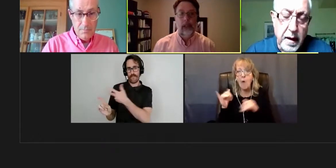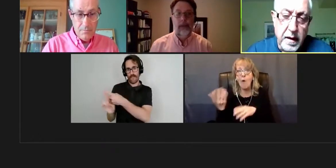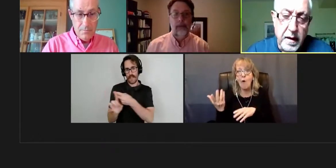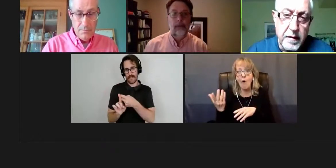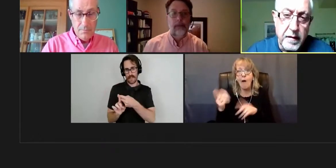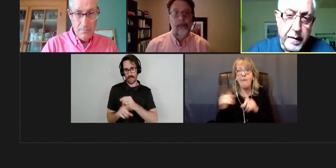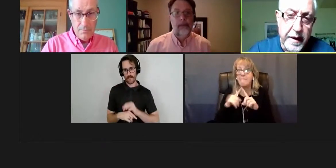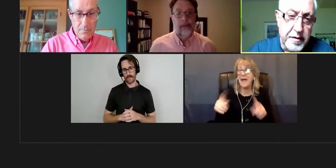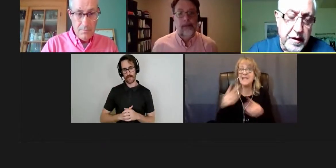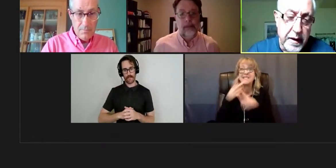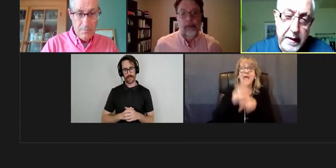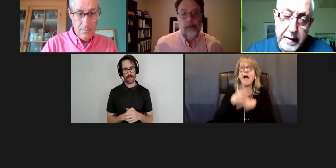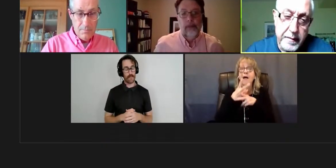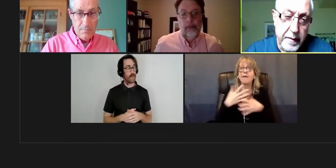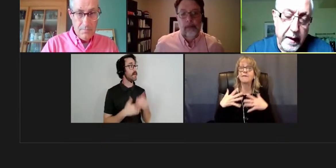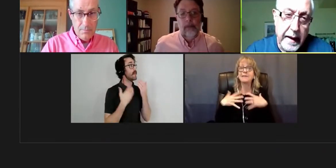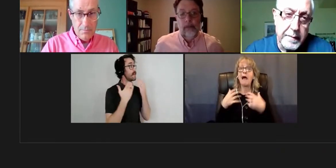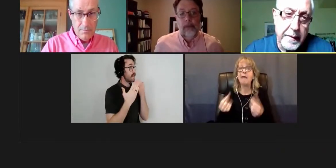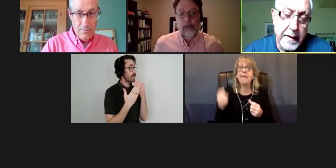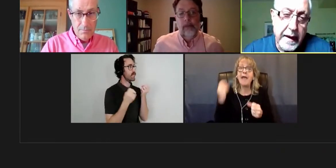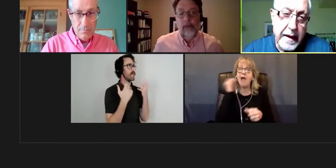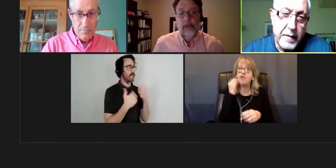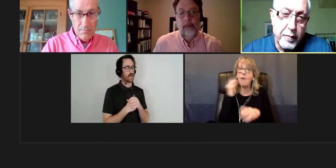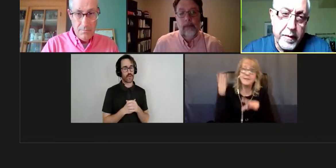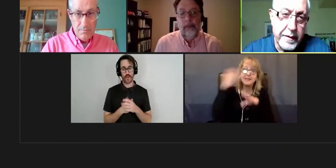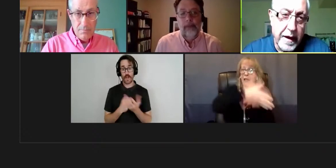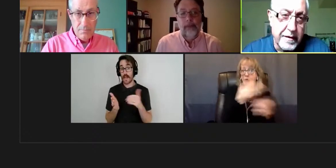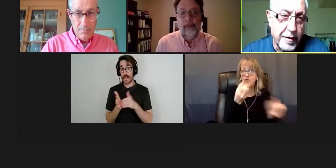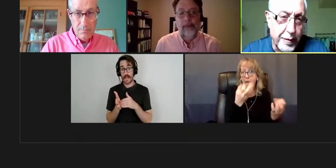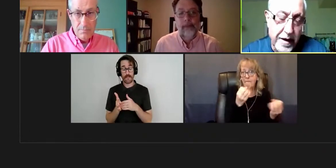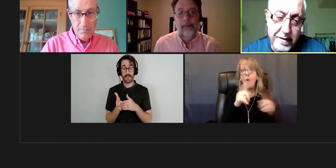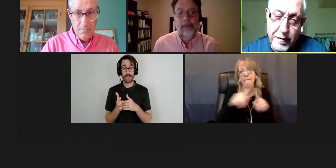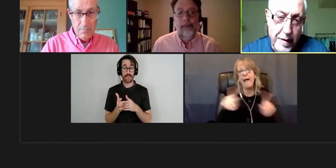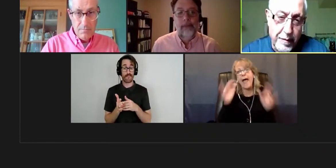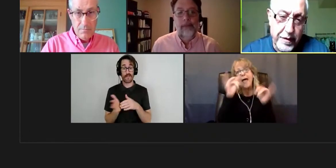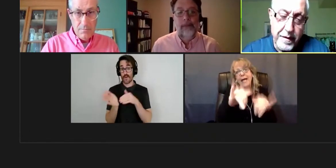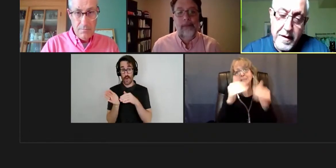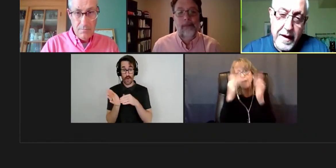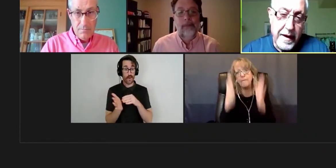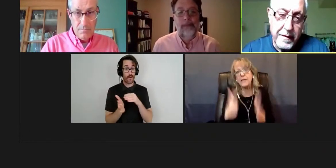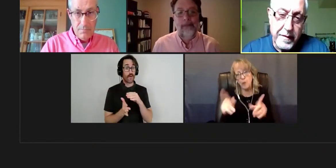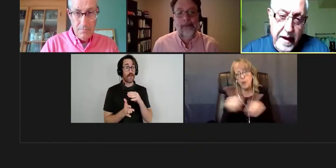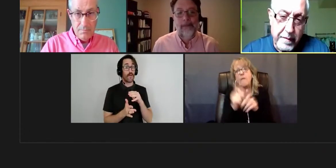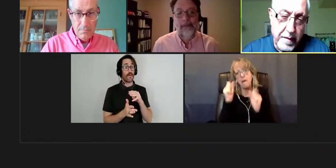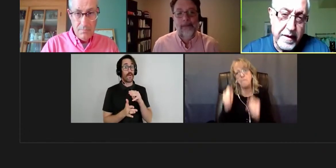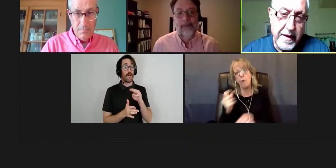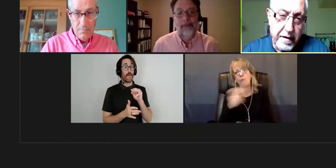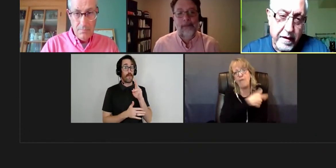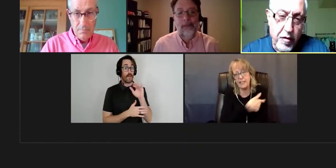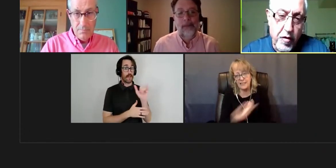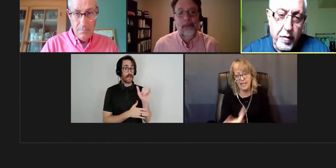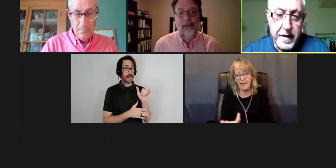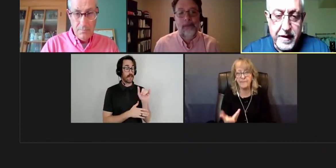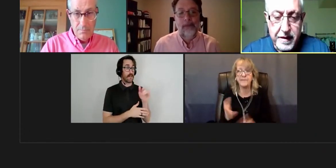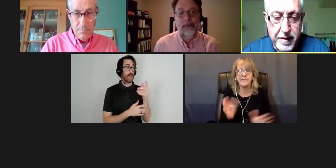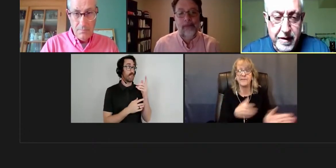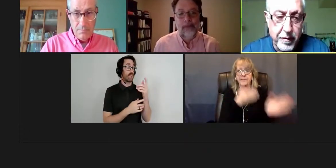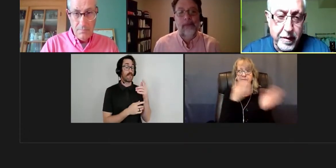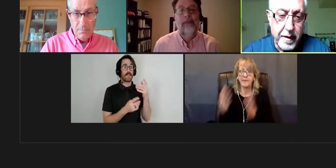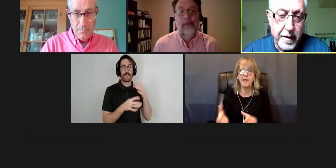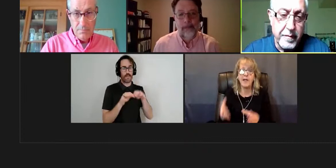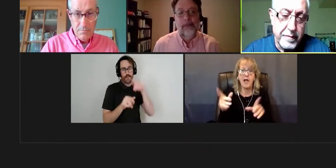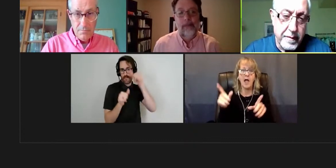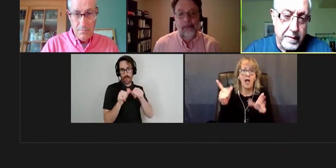Okay, thank you very much. And again, Dr. Brent, remember, maybe they are at home and they're, you